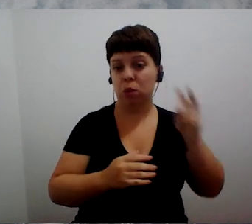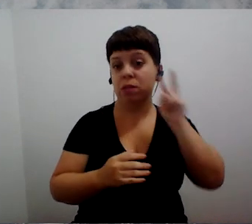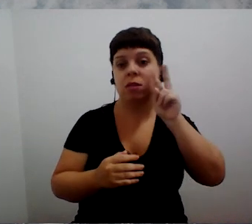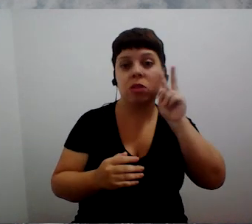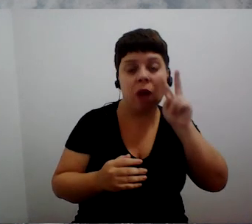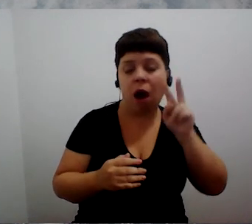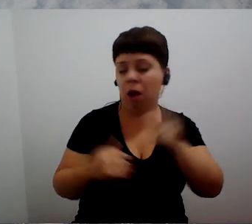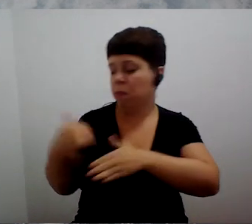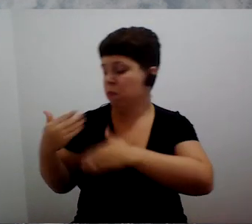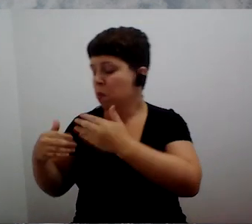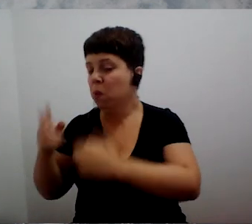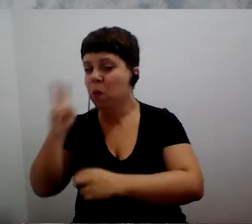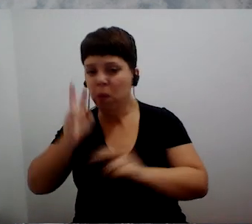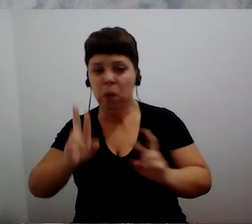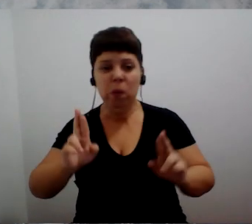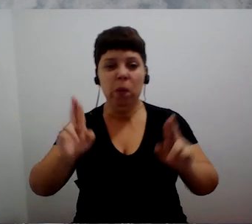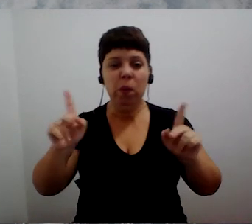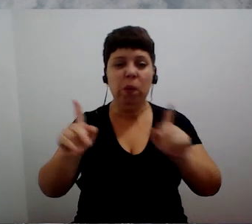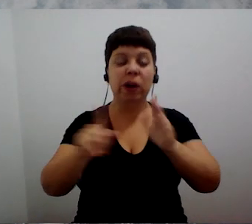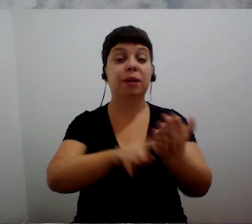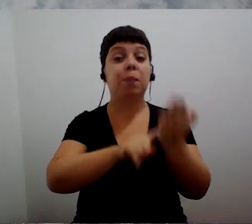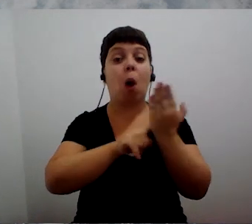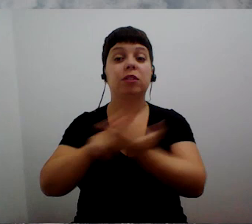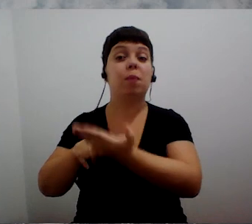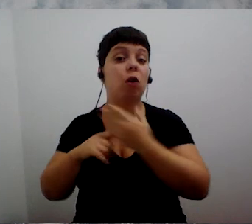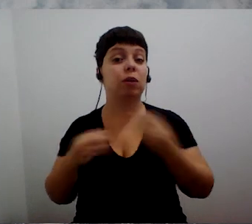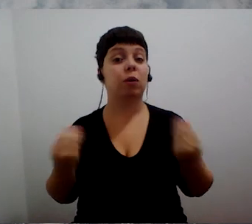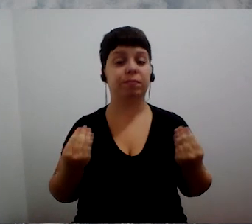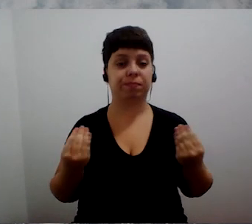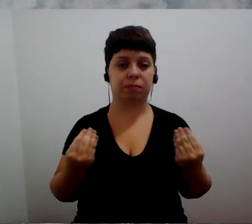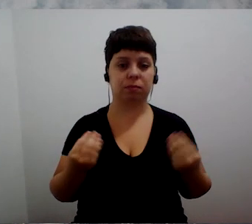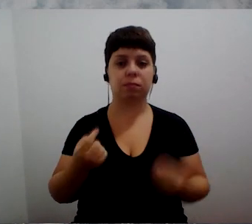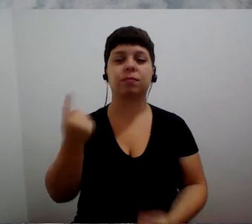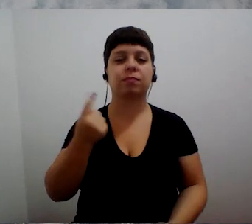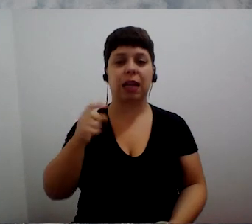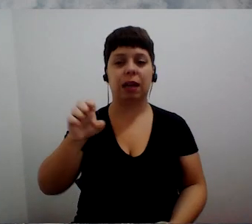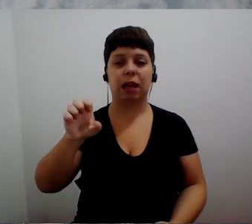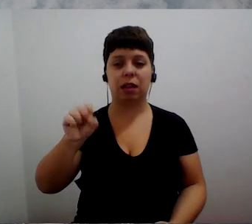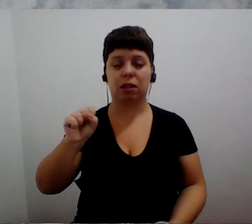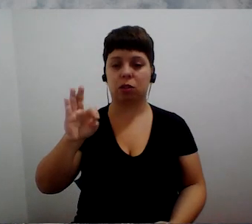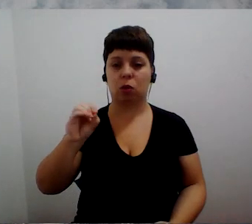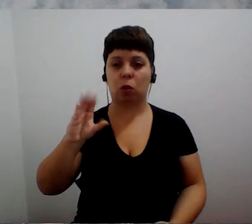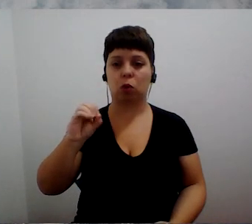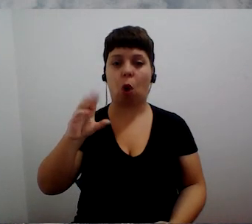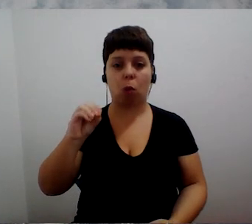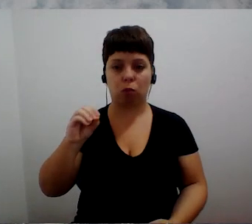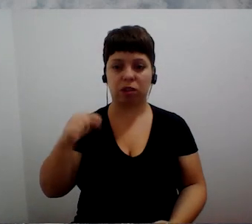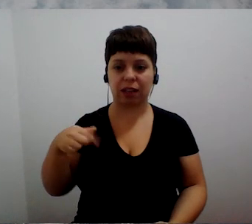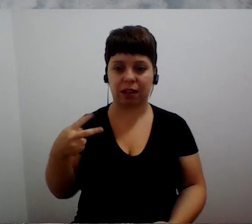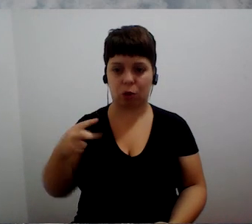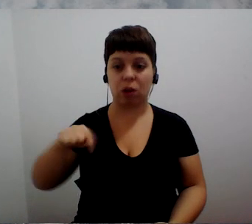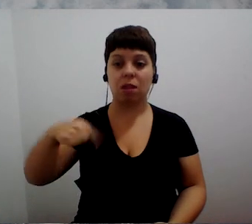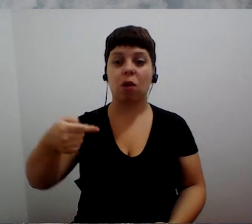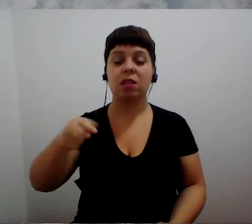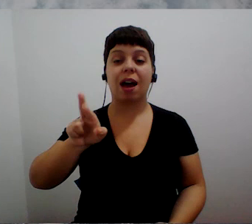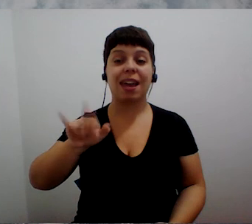we have different processes along our history that shows us how to build that. And the first one